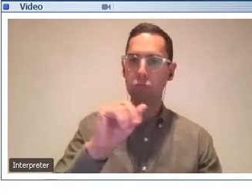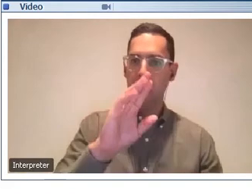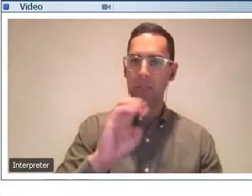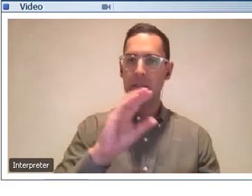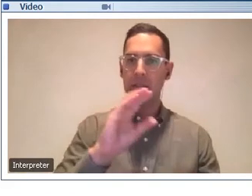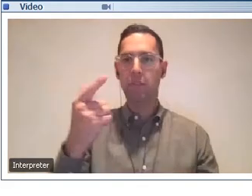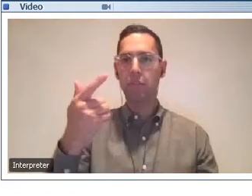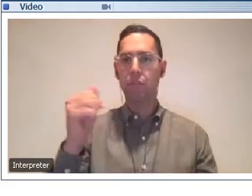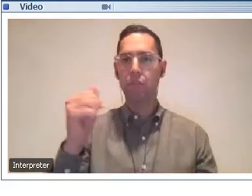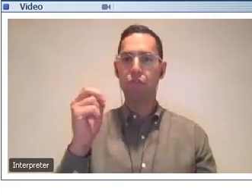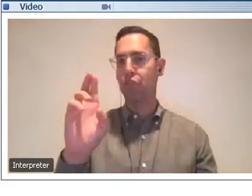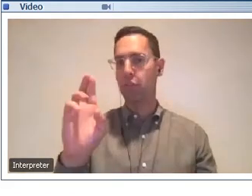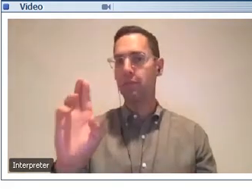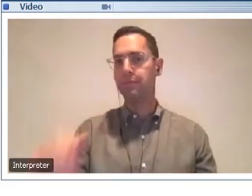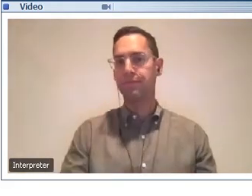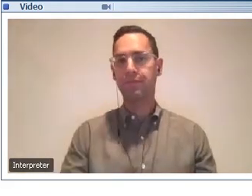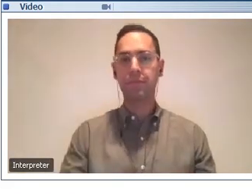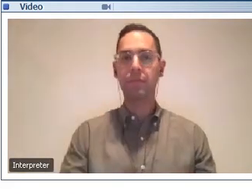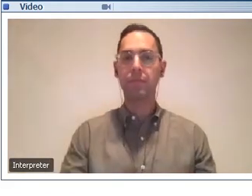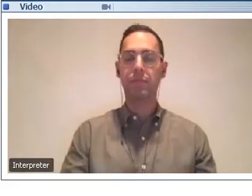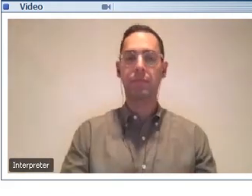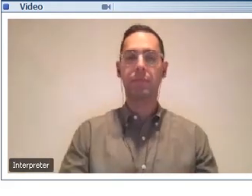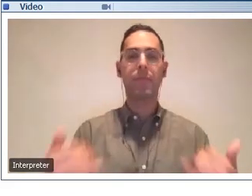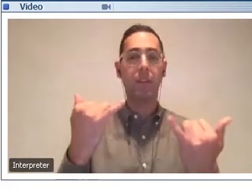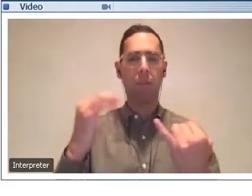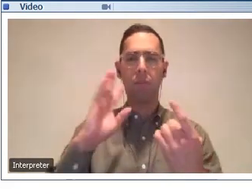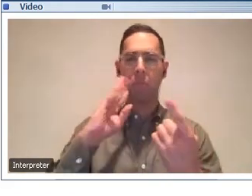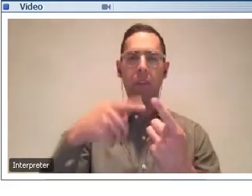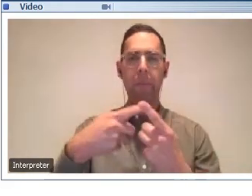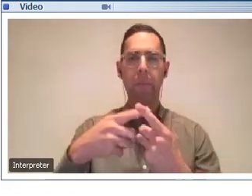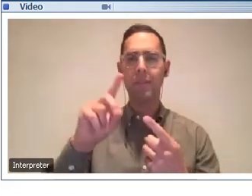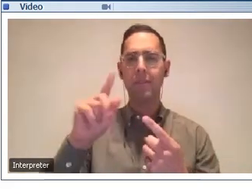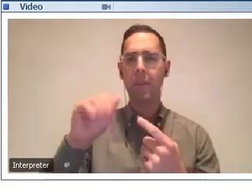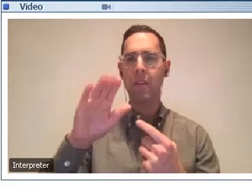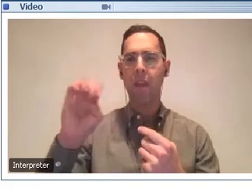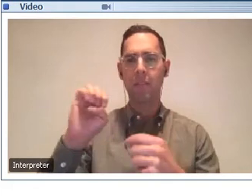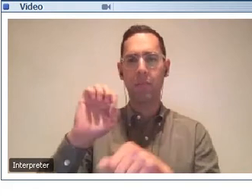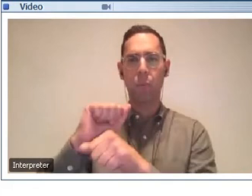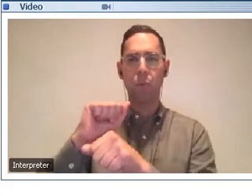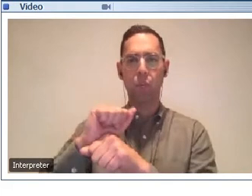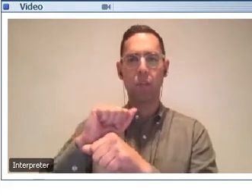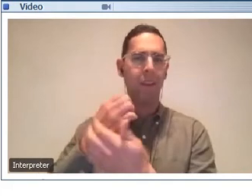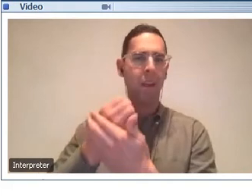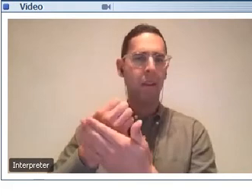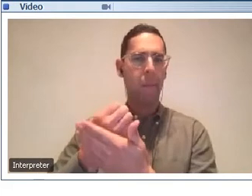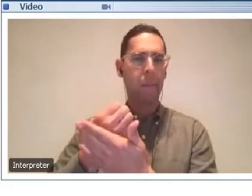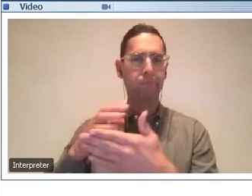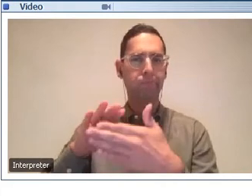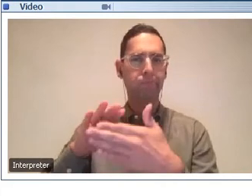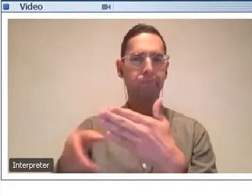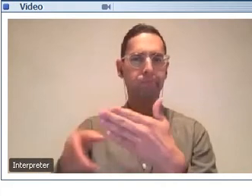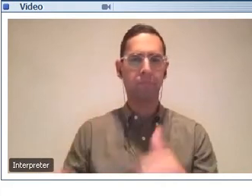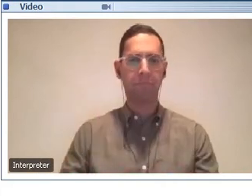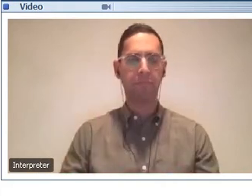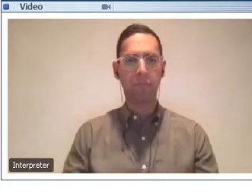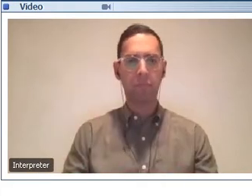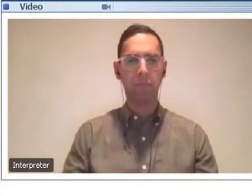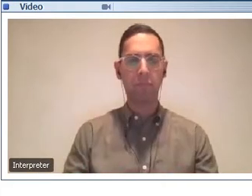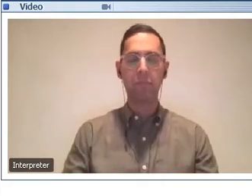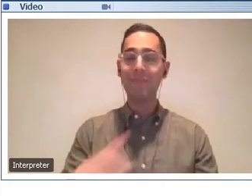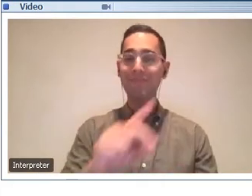disability and work in the U.S. economic incomes. Disability and financial insecurity are intertwined. Disability can